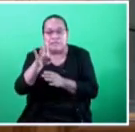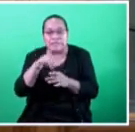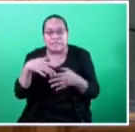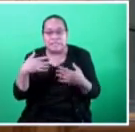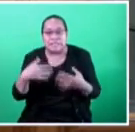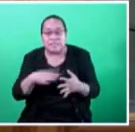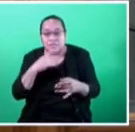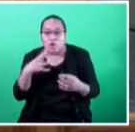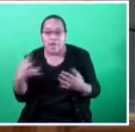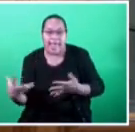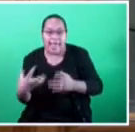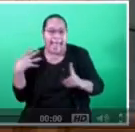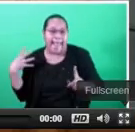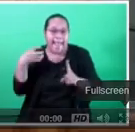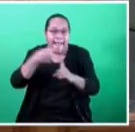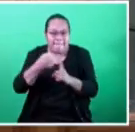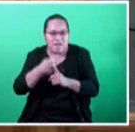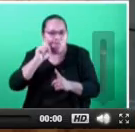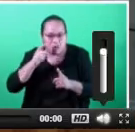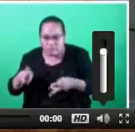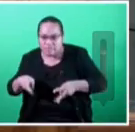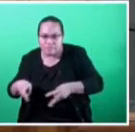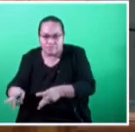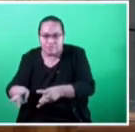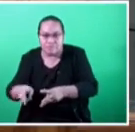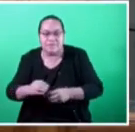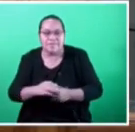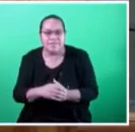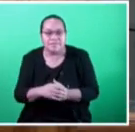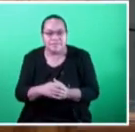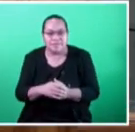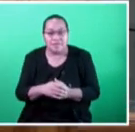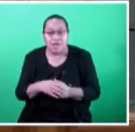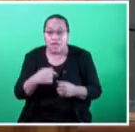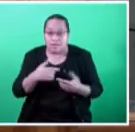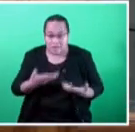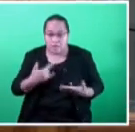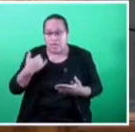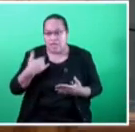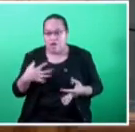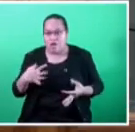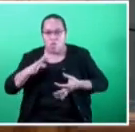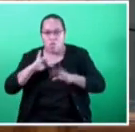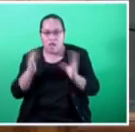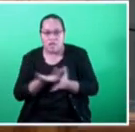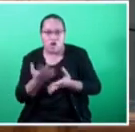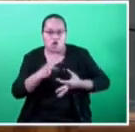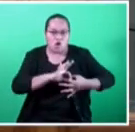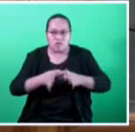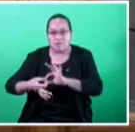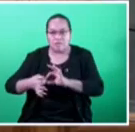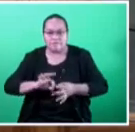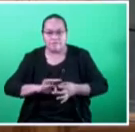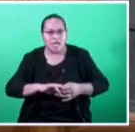impact on waterways-related disasters, including floods. We live in a connected world, and changes to our climate,